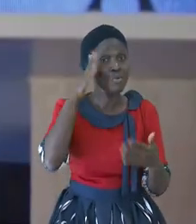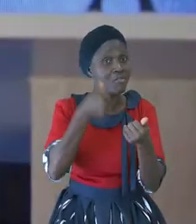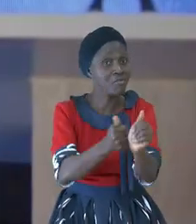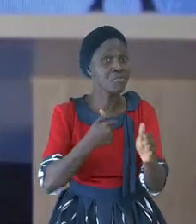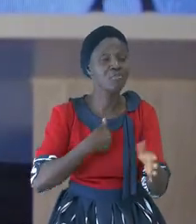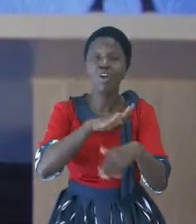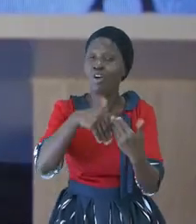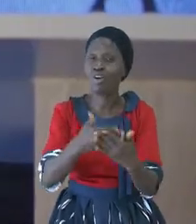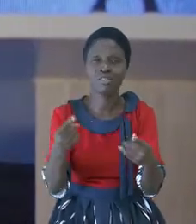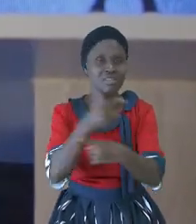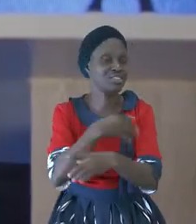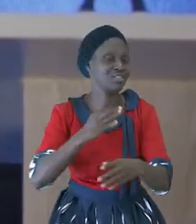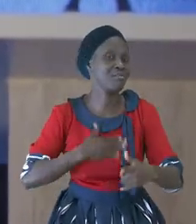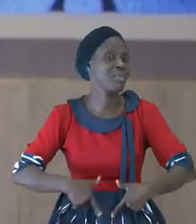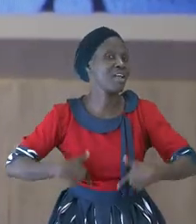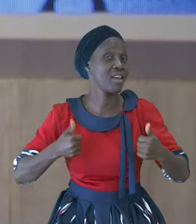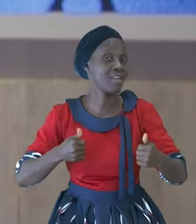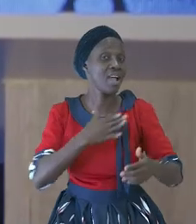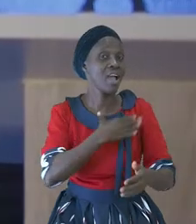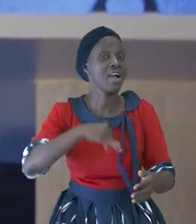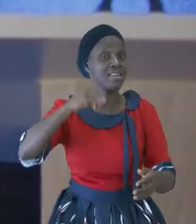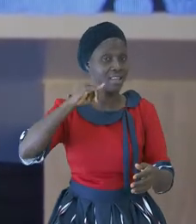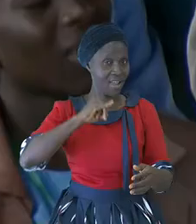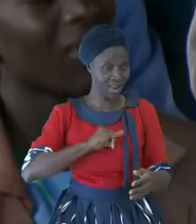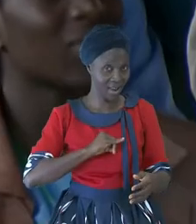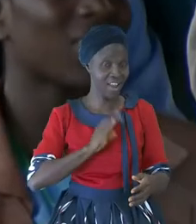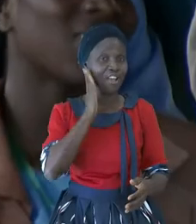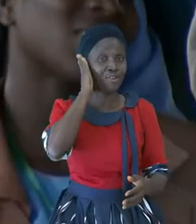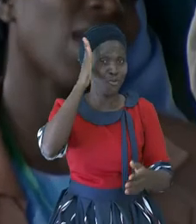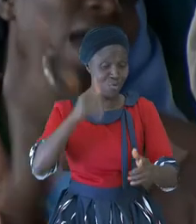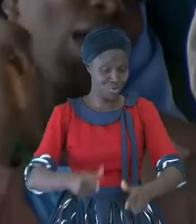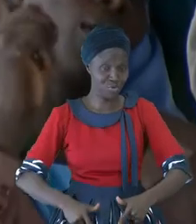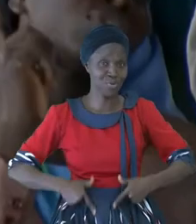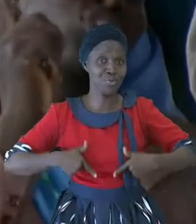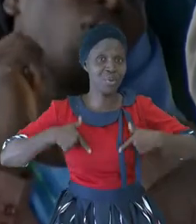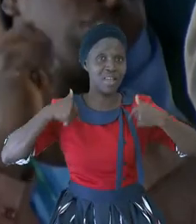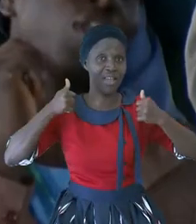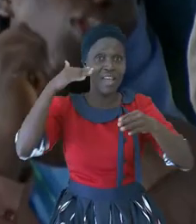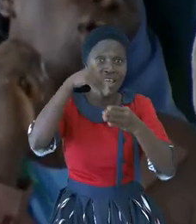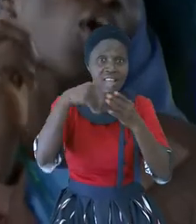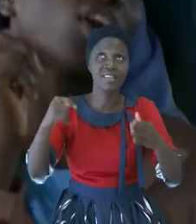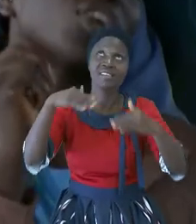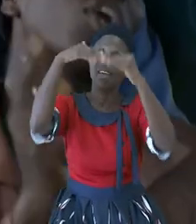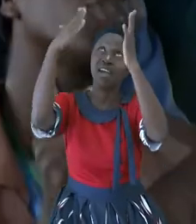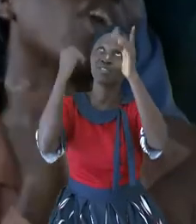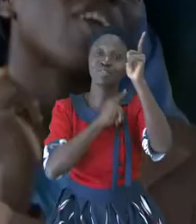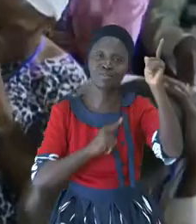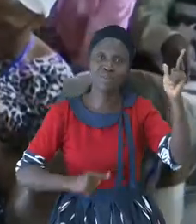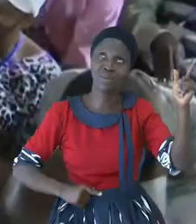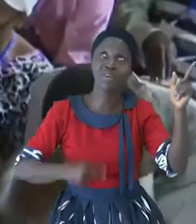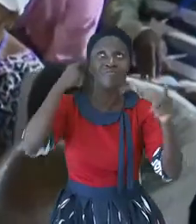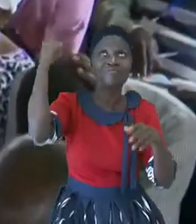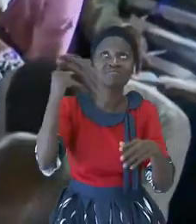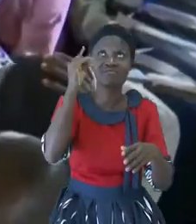of my life, and I will dwell in the house of the Lord